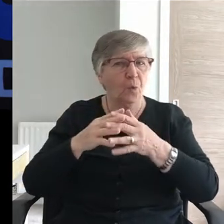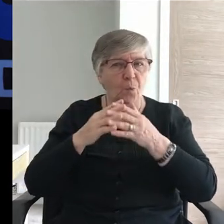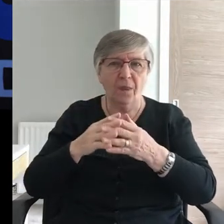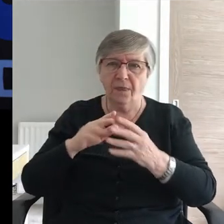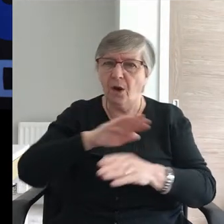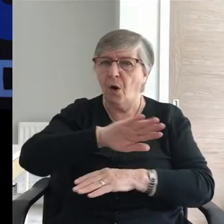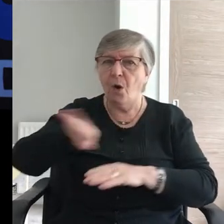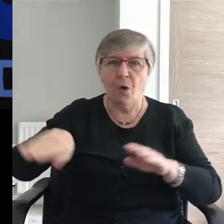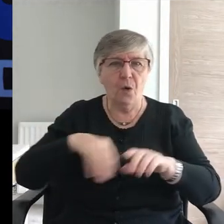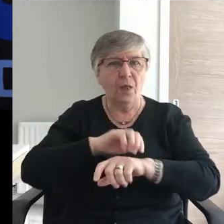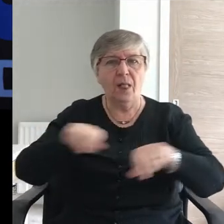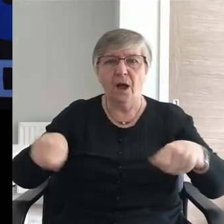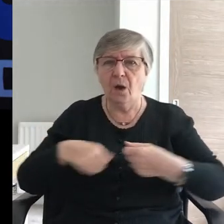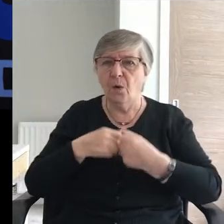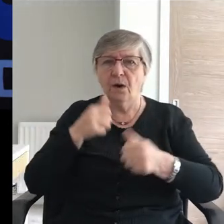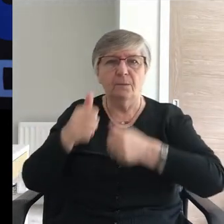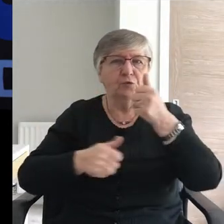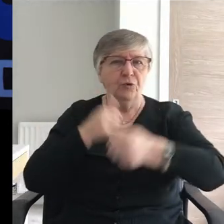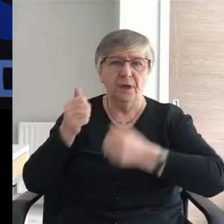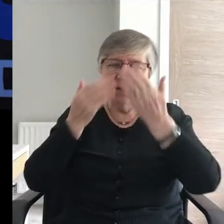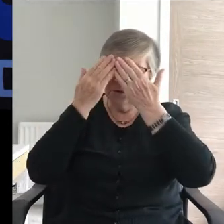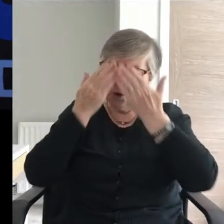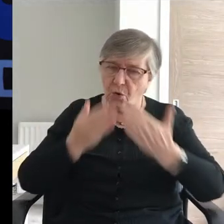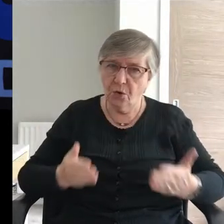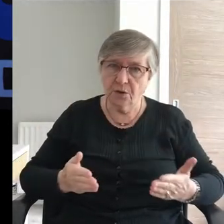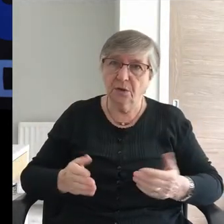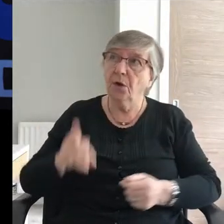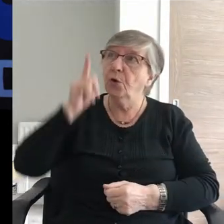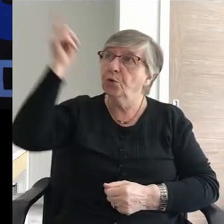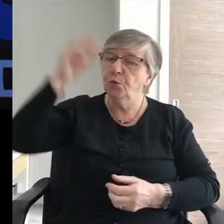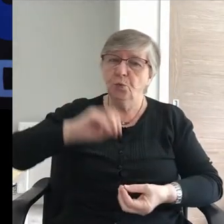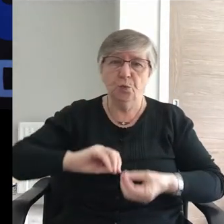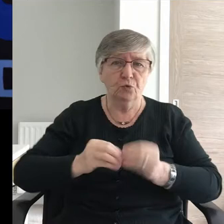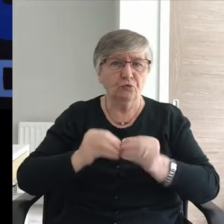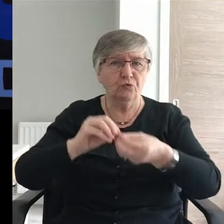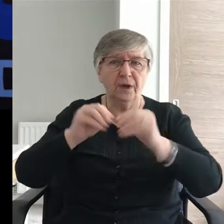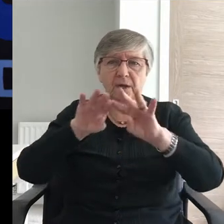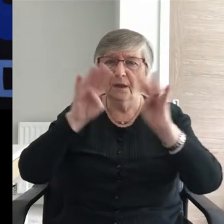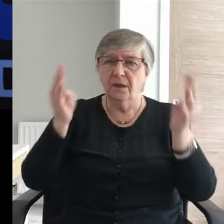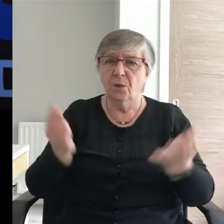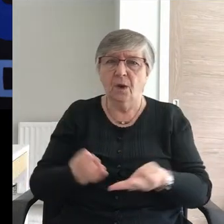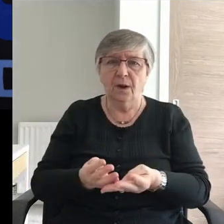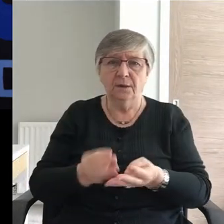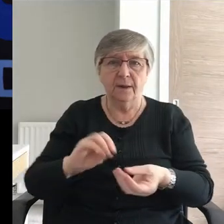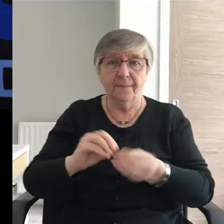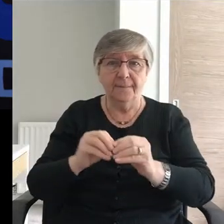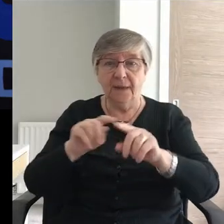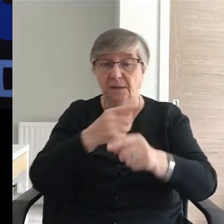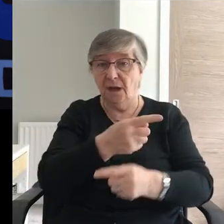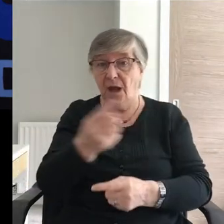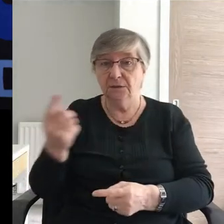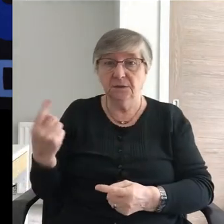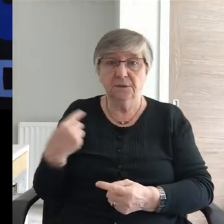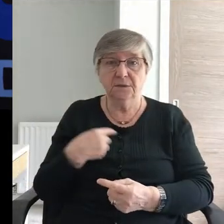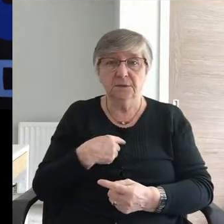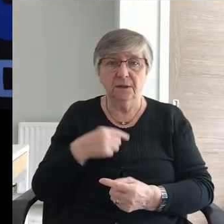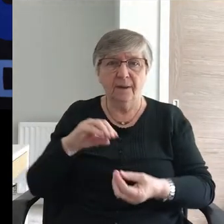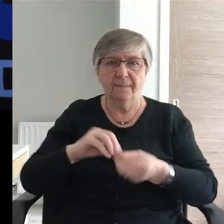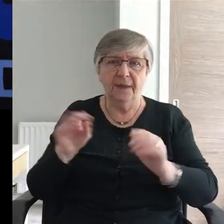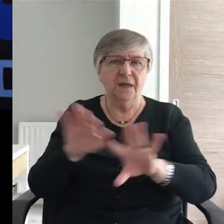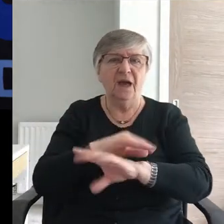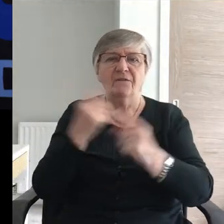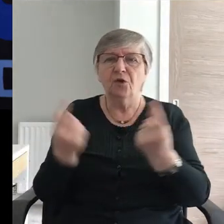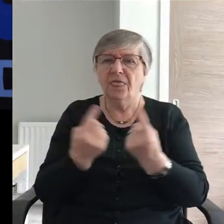worthy of all our praise and honour. You are the Lord of creation, the one who made us all and made